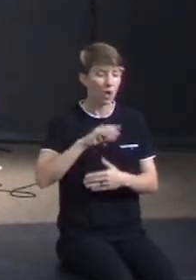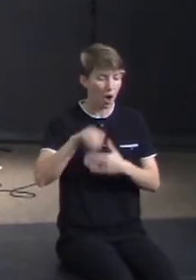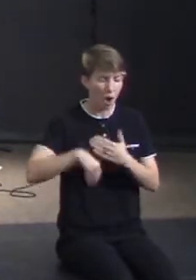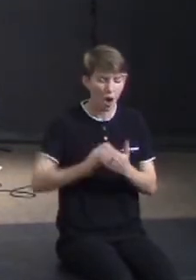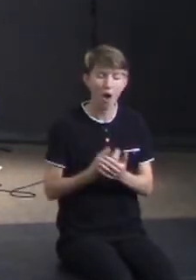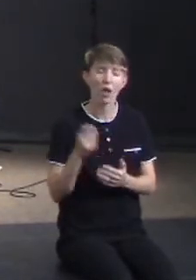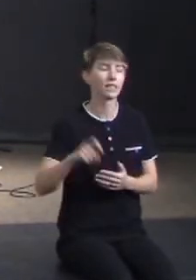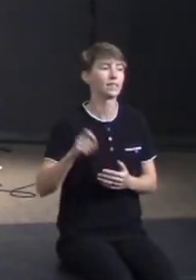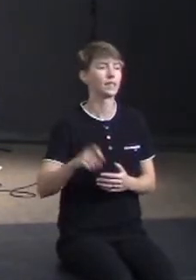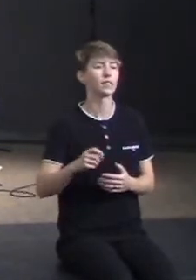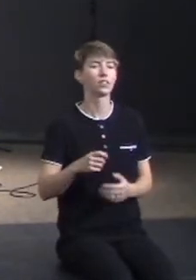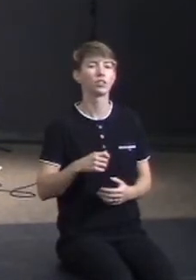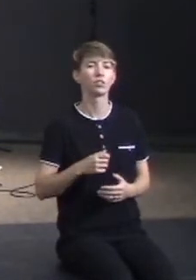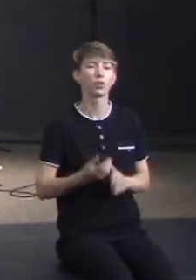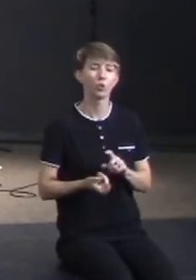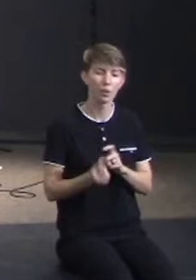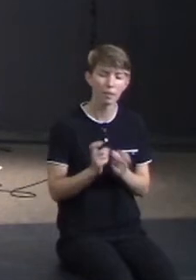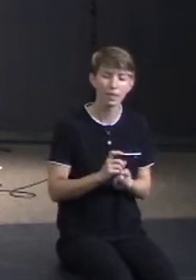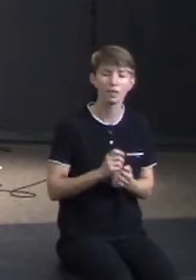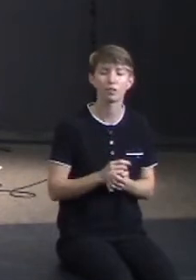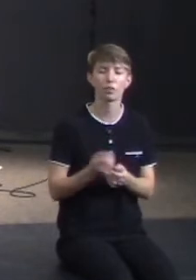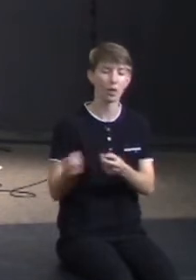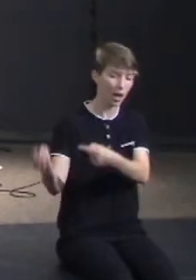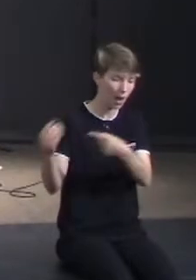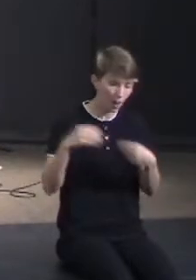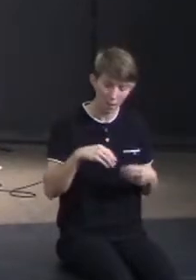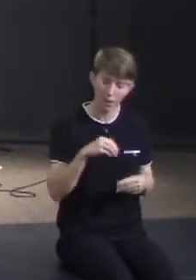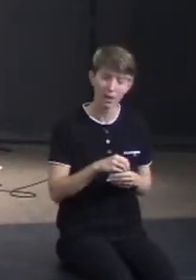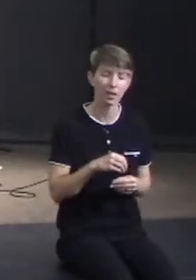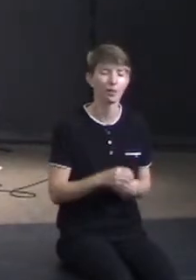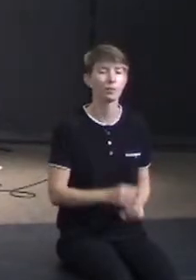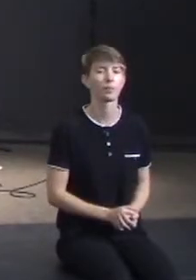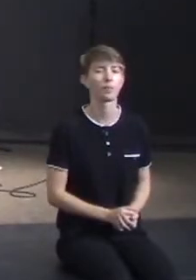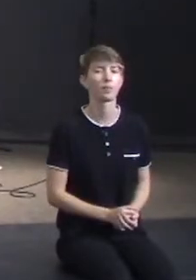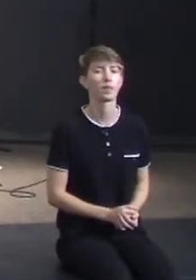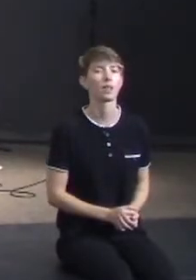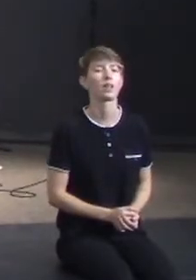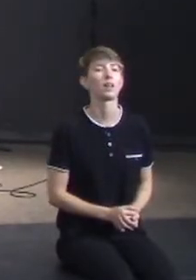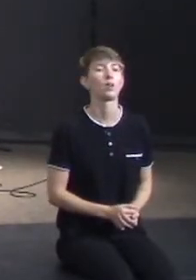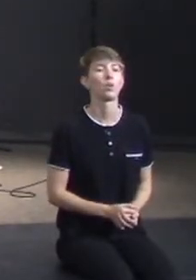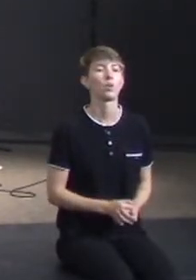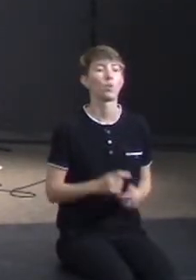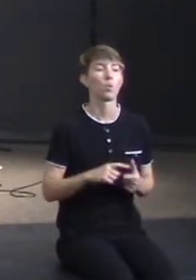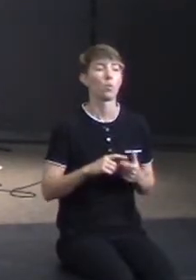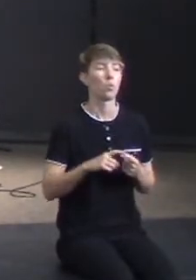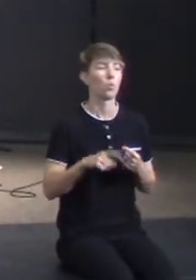come on in? And when the kingdom of God is preached like that,